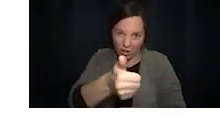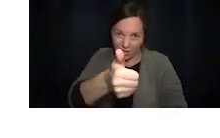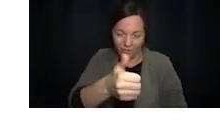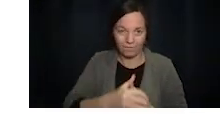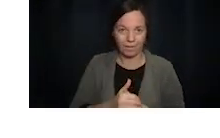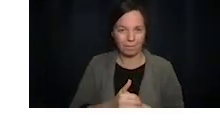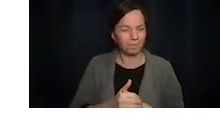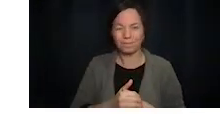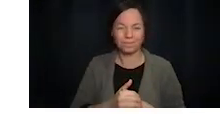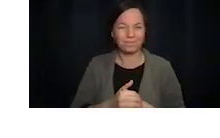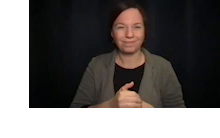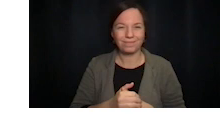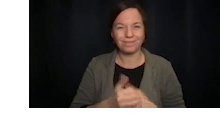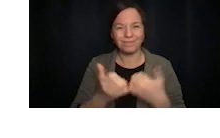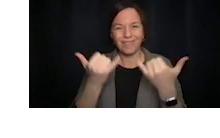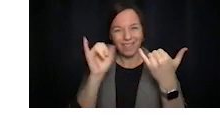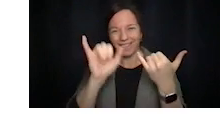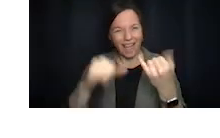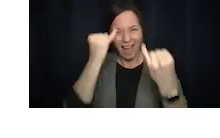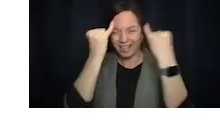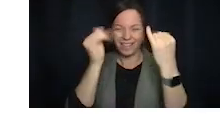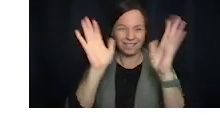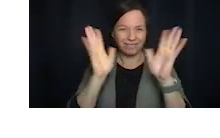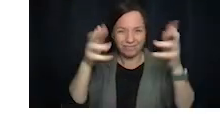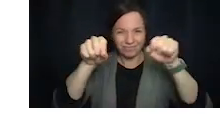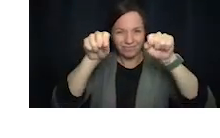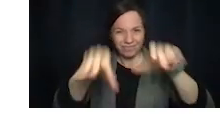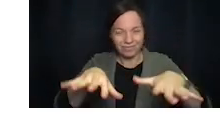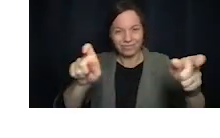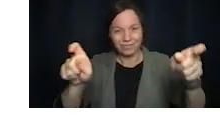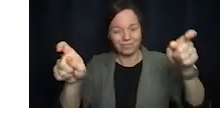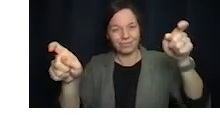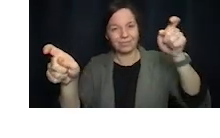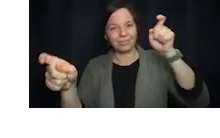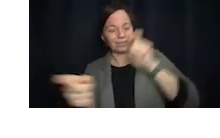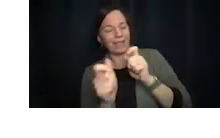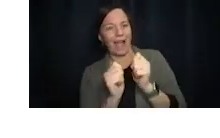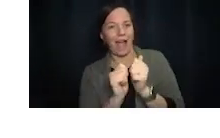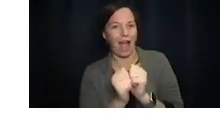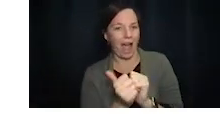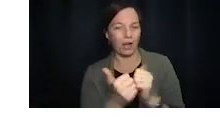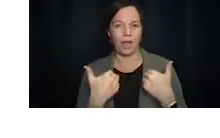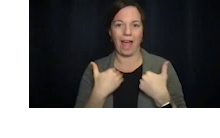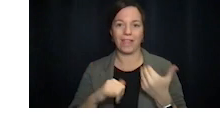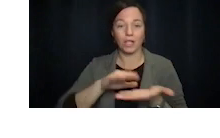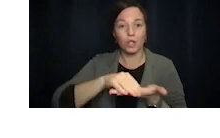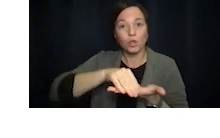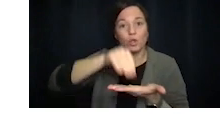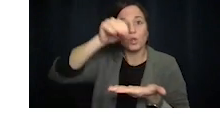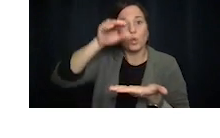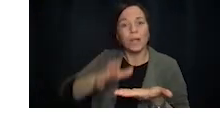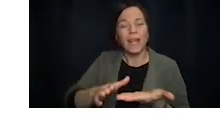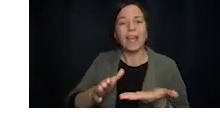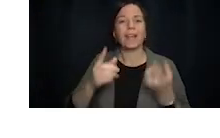How do we start to shift and really take on this student success paradigm shift, that students have a right to